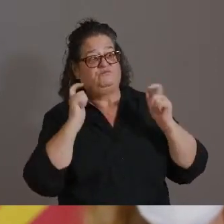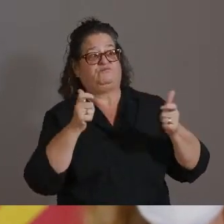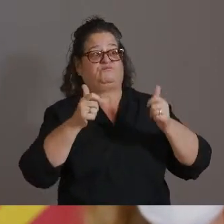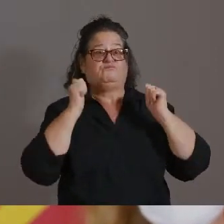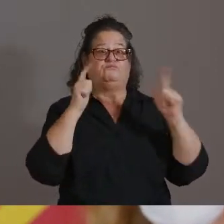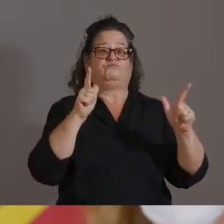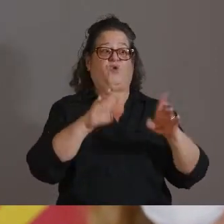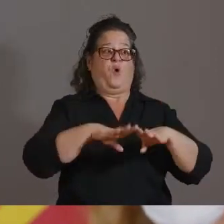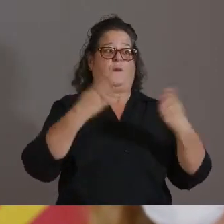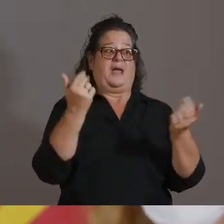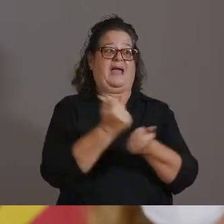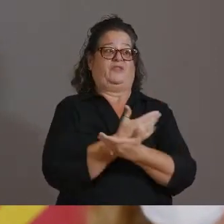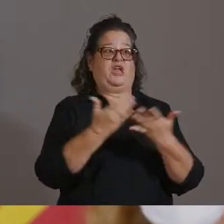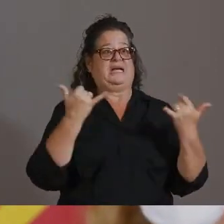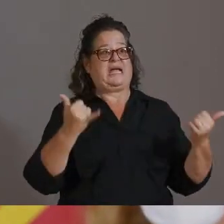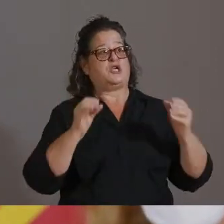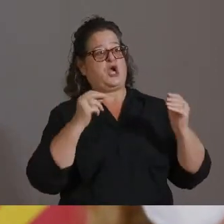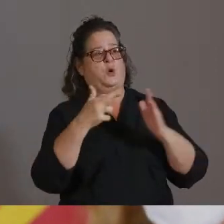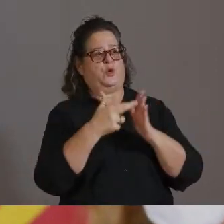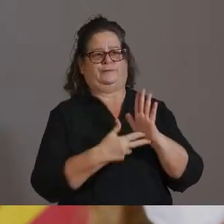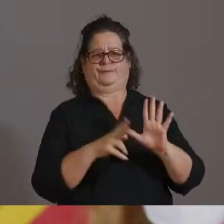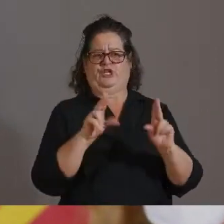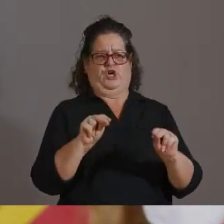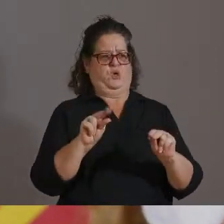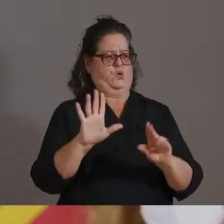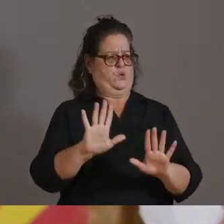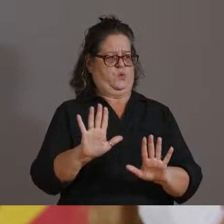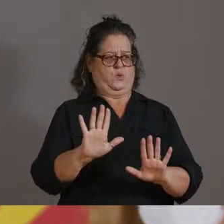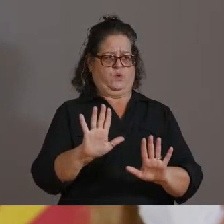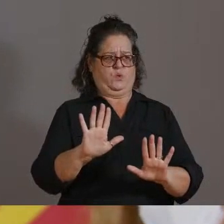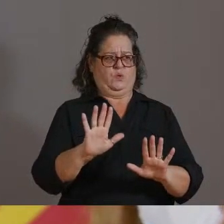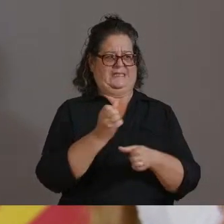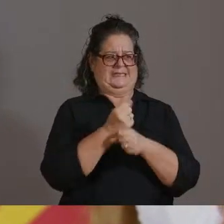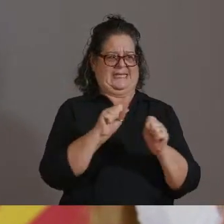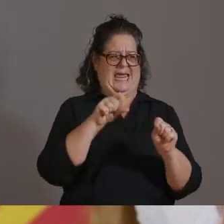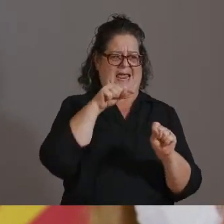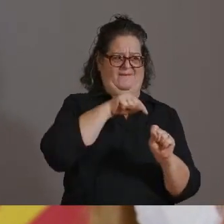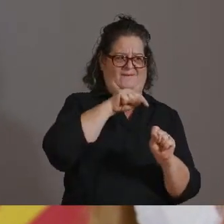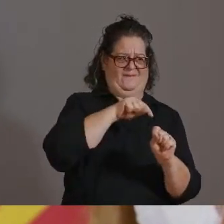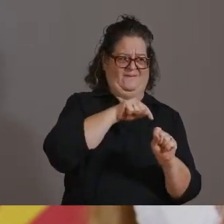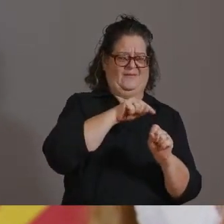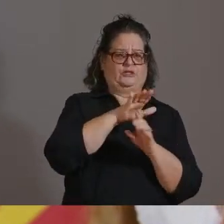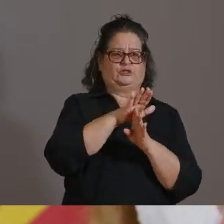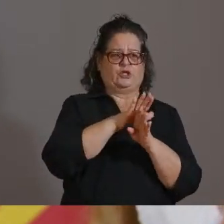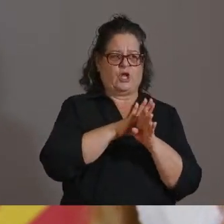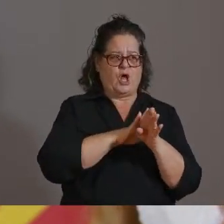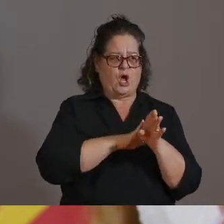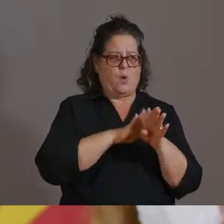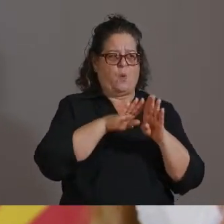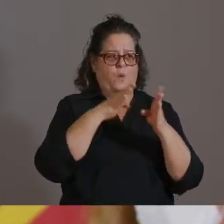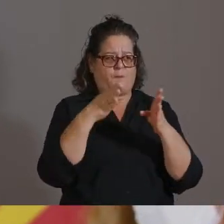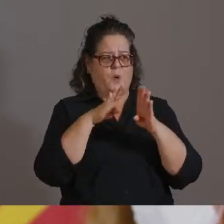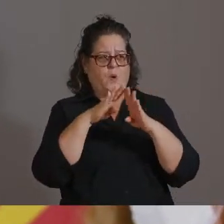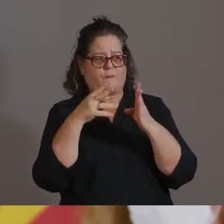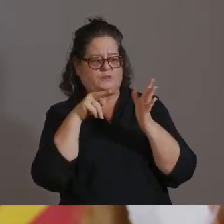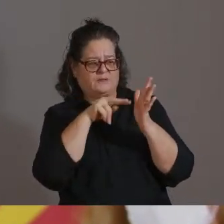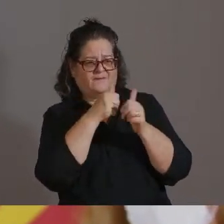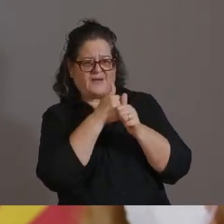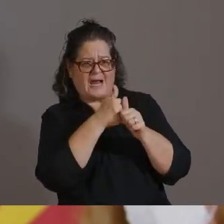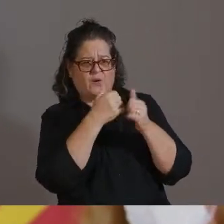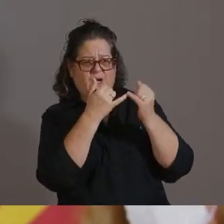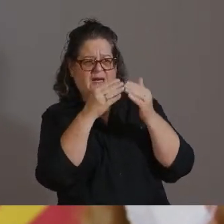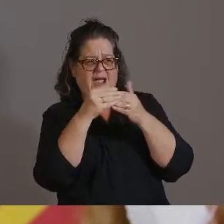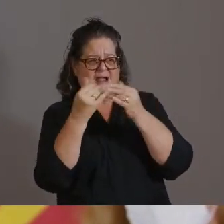They're doing it by limiting capacity, having these fundamentals that need to be adhered